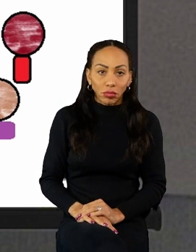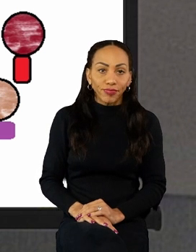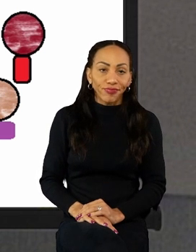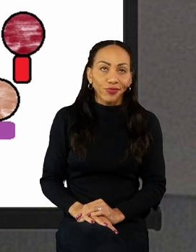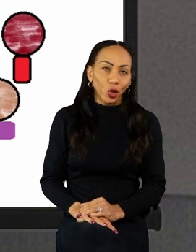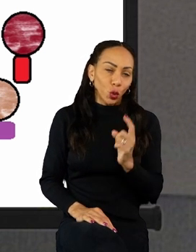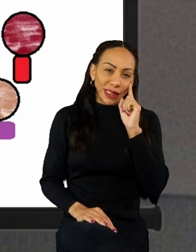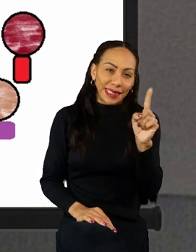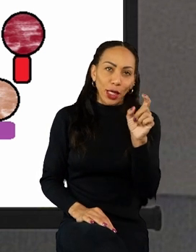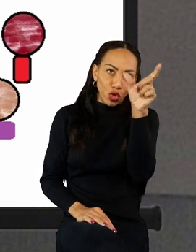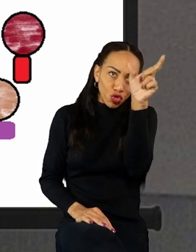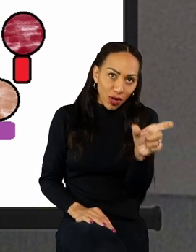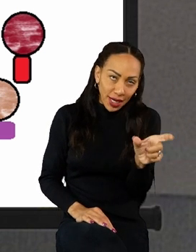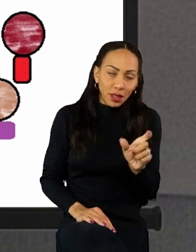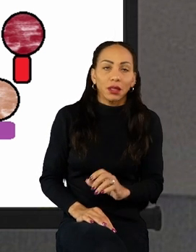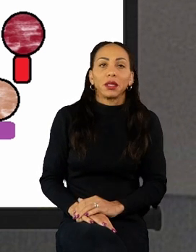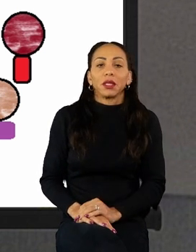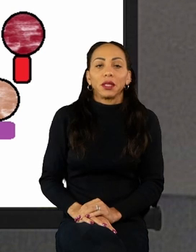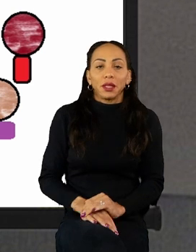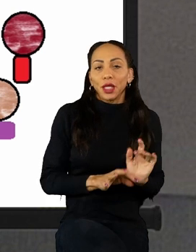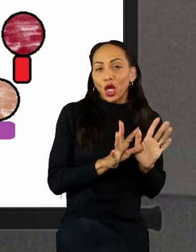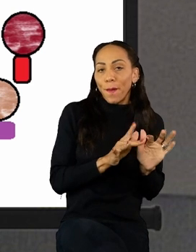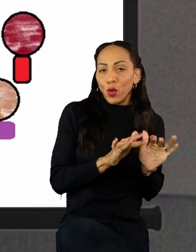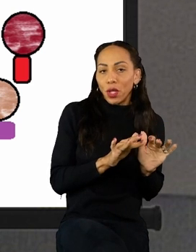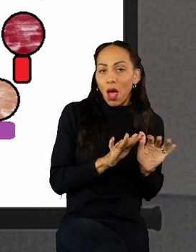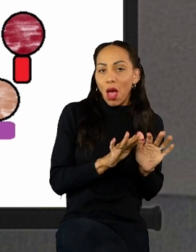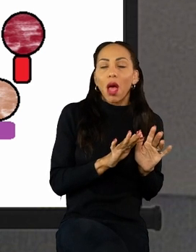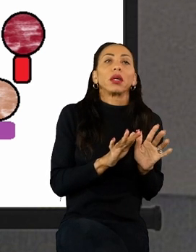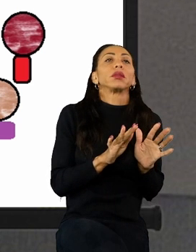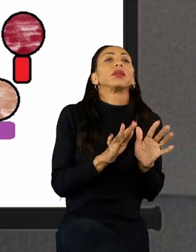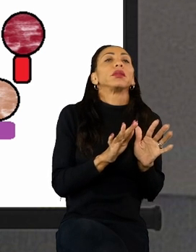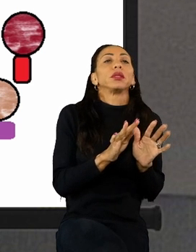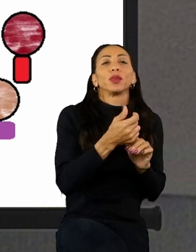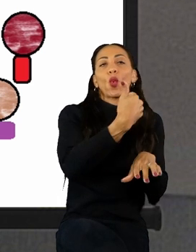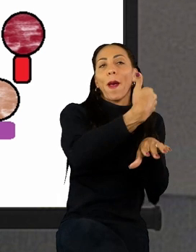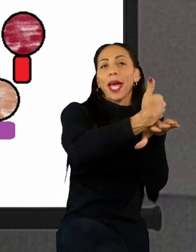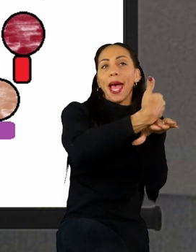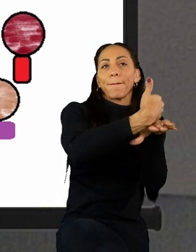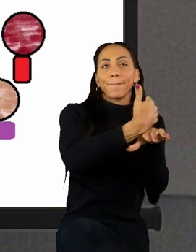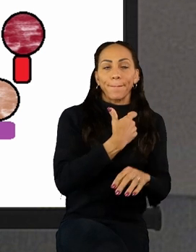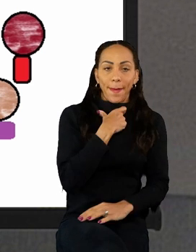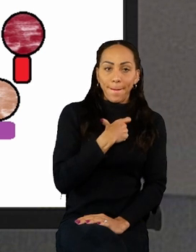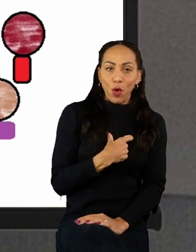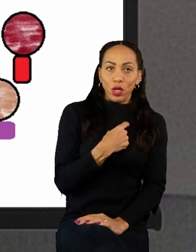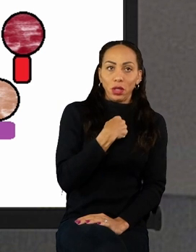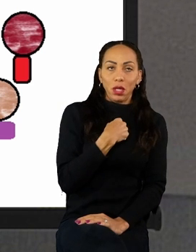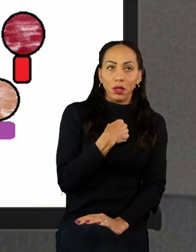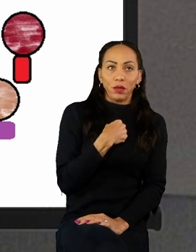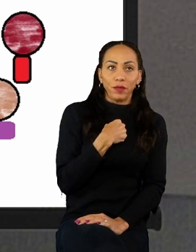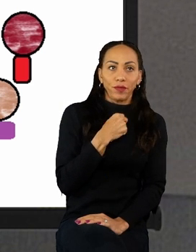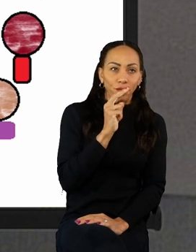a space that you can see on the left-hand side of the screen here, where there'll be a computer with a webcam and a